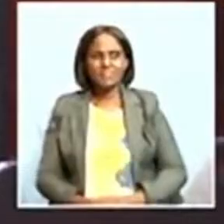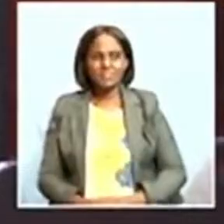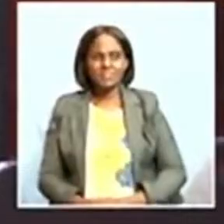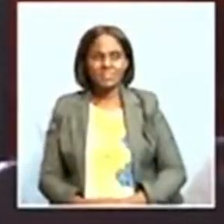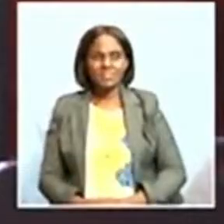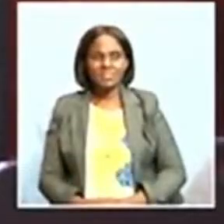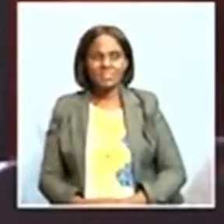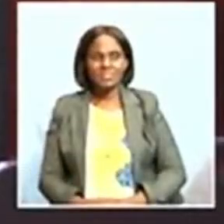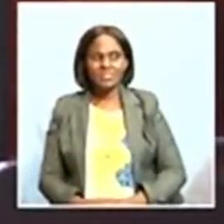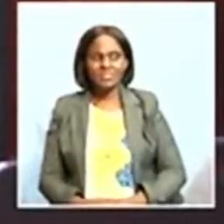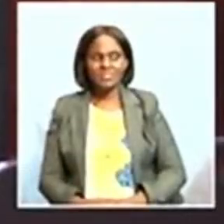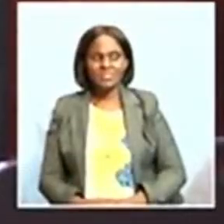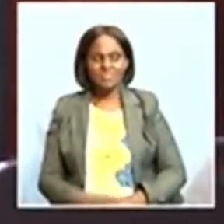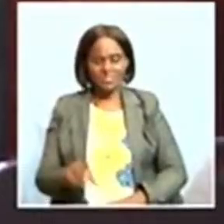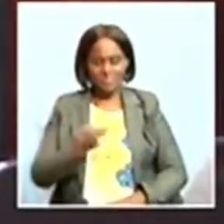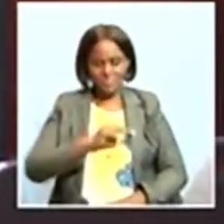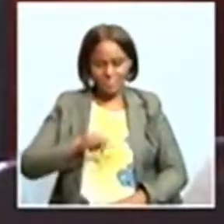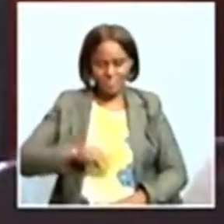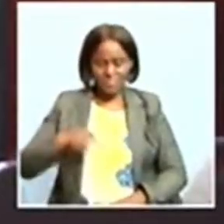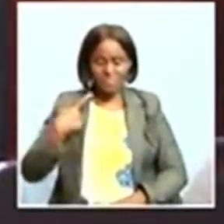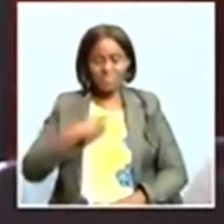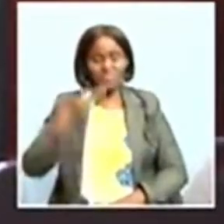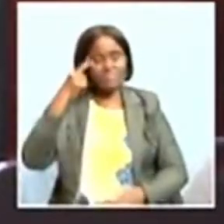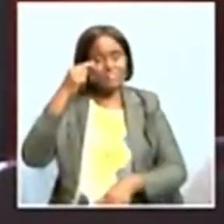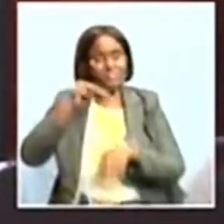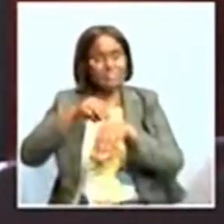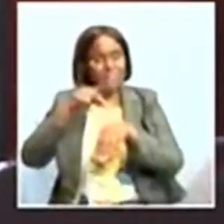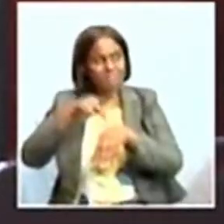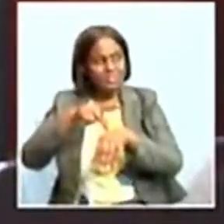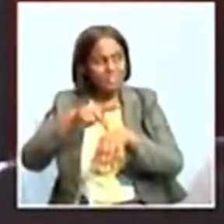The Honorable Member for Mpika.